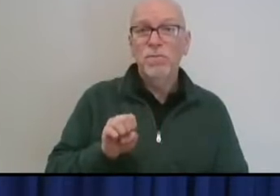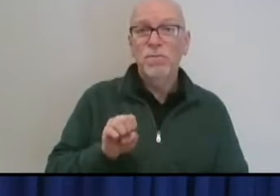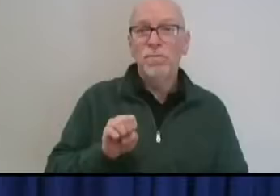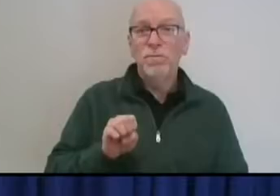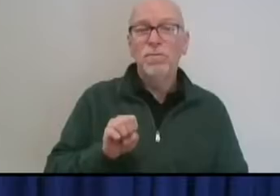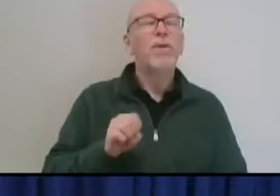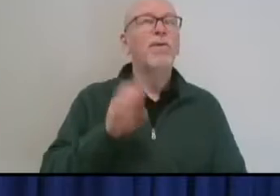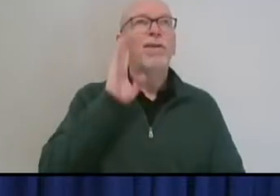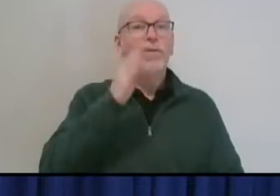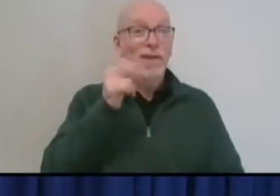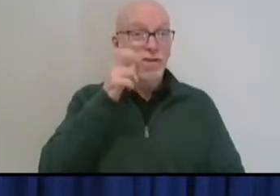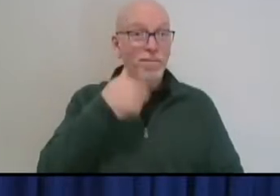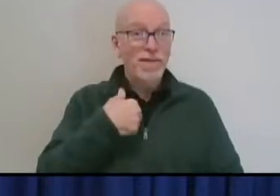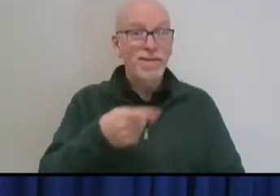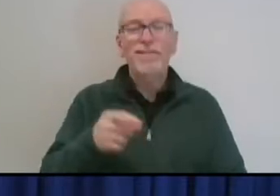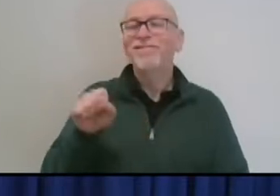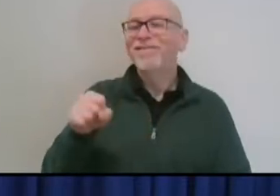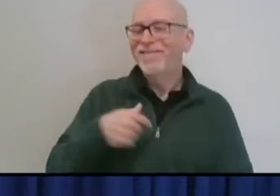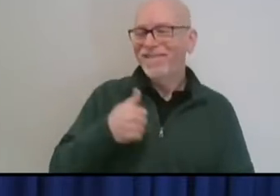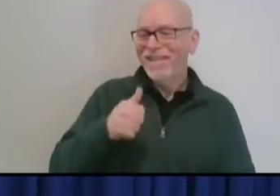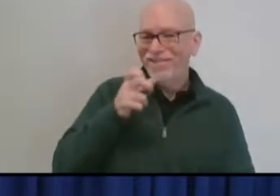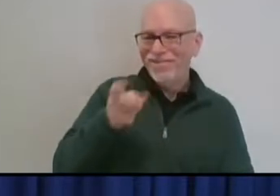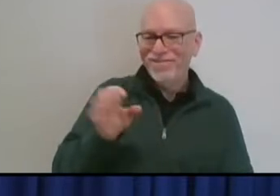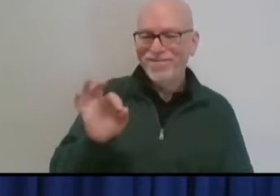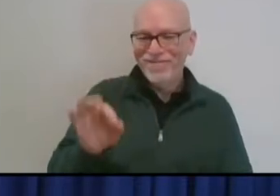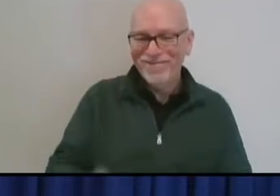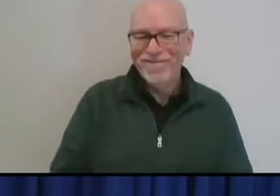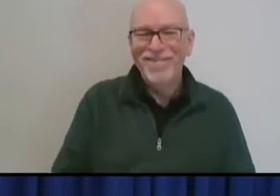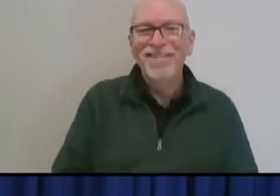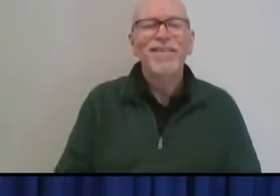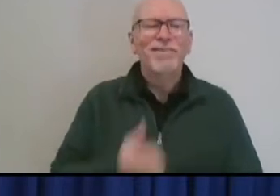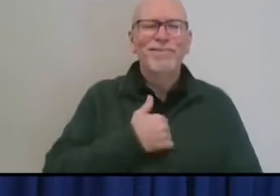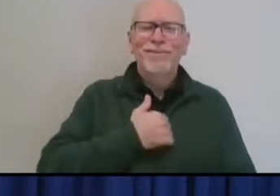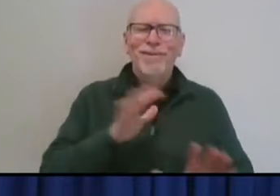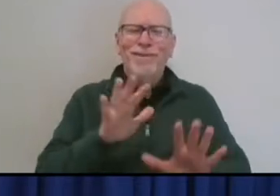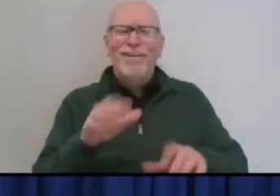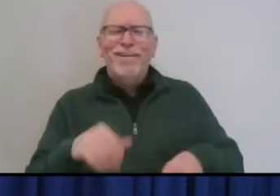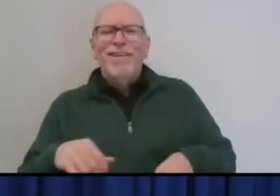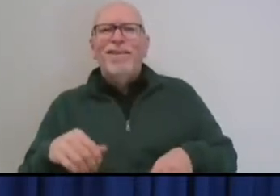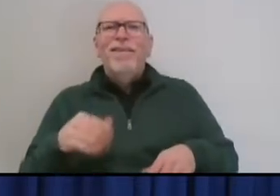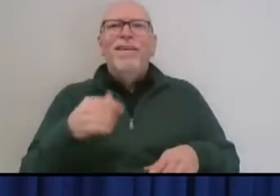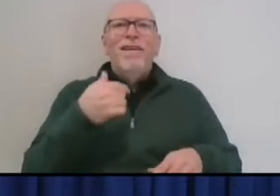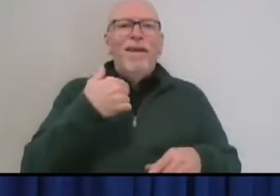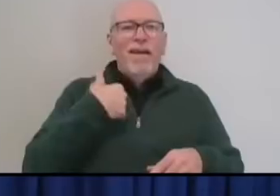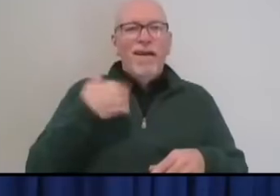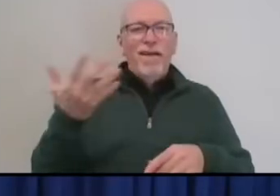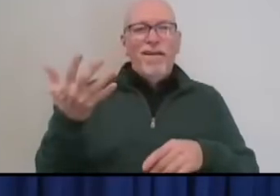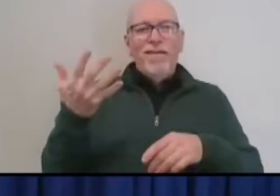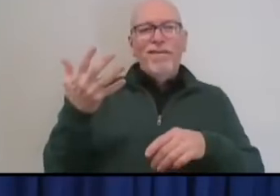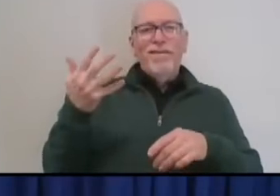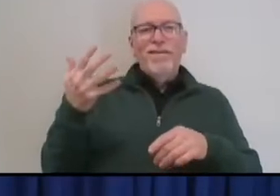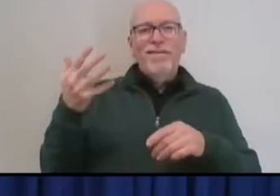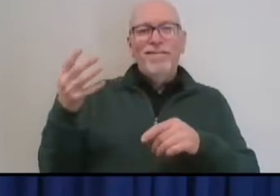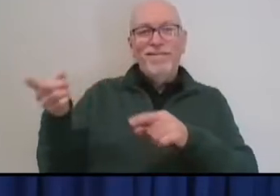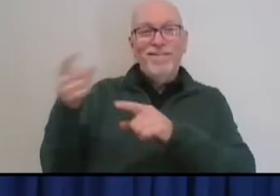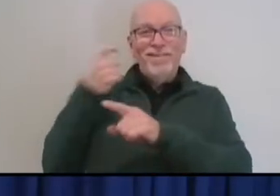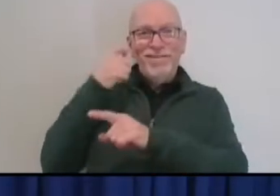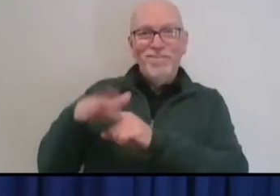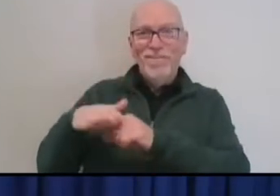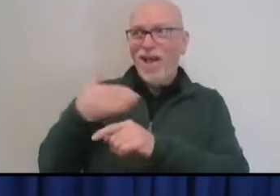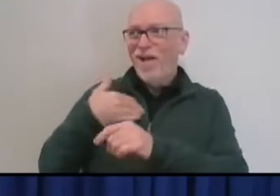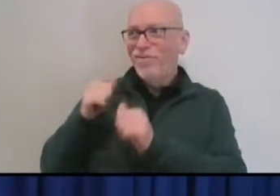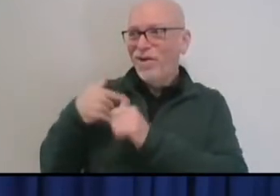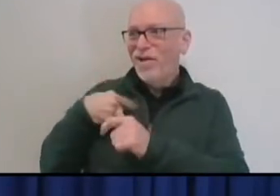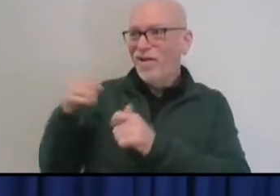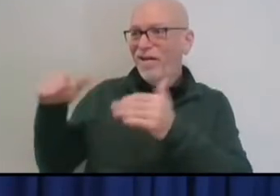Hello, are you there? We are here. Sorry about that. I was anchoring the intro and outro of this show, so I was just on